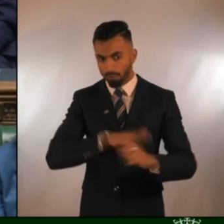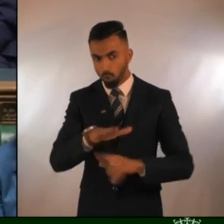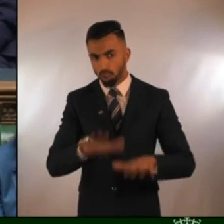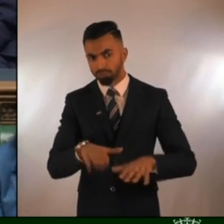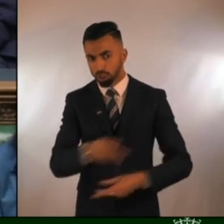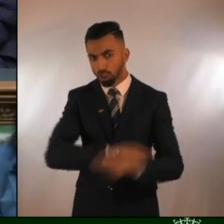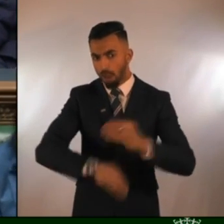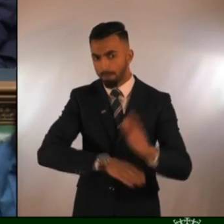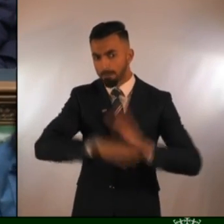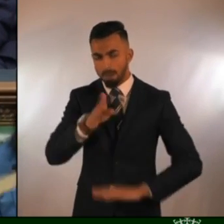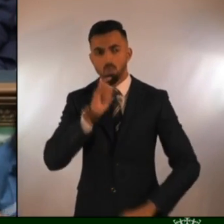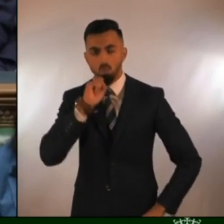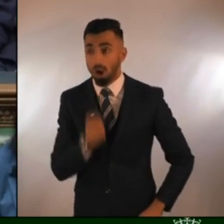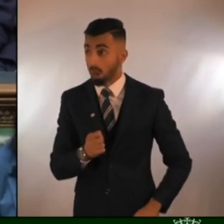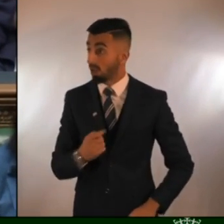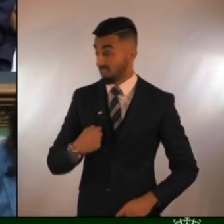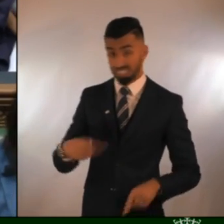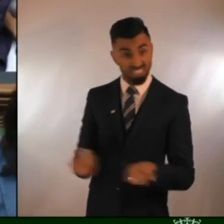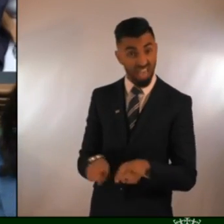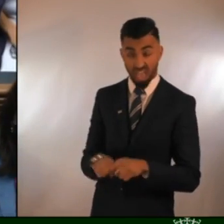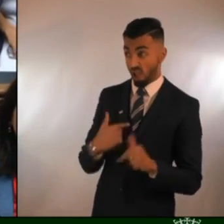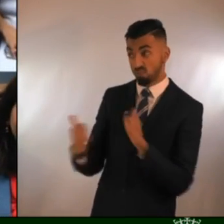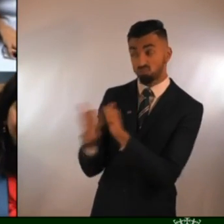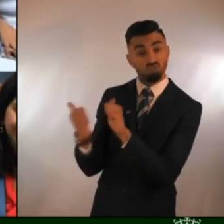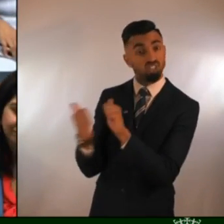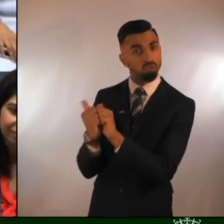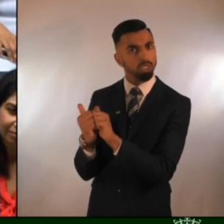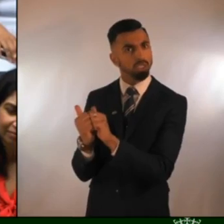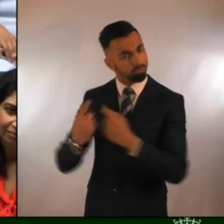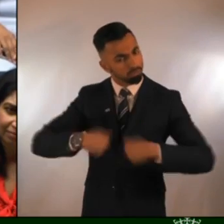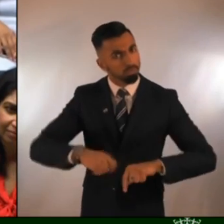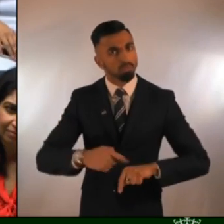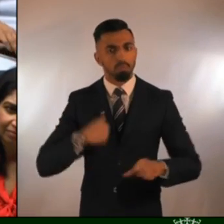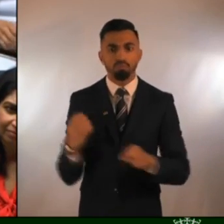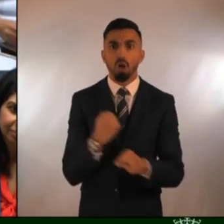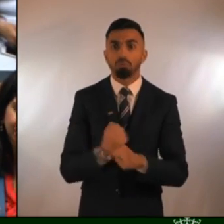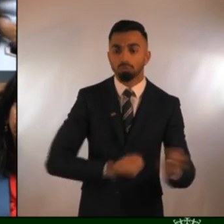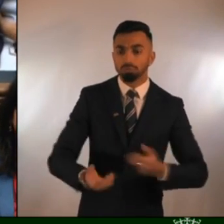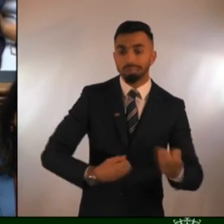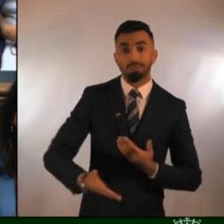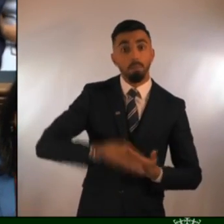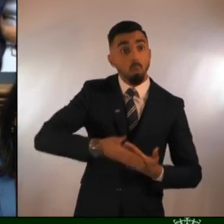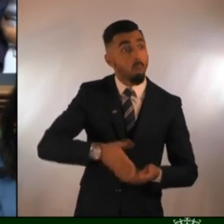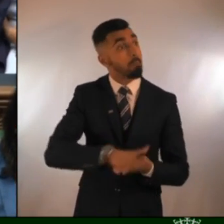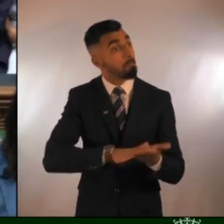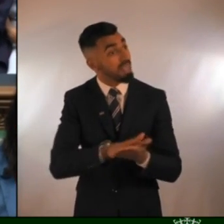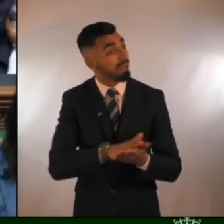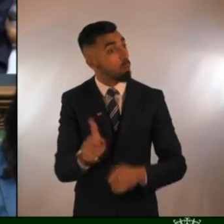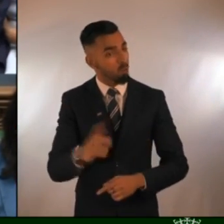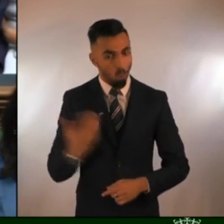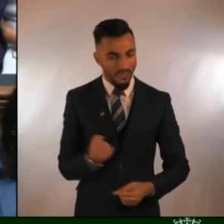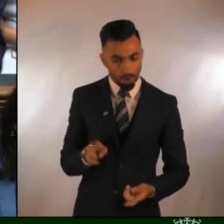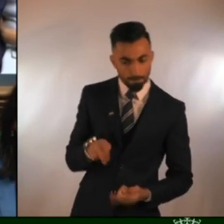higher growth mean more jobs and higher wages. We already have more people working in our economy than ever before.